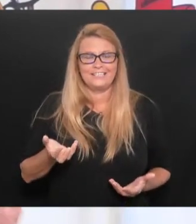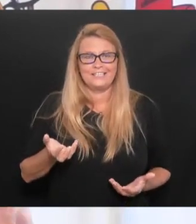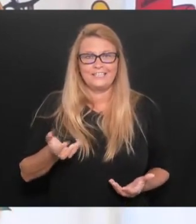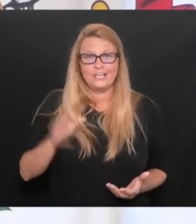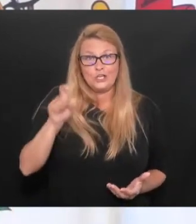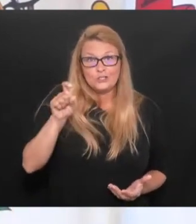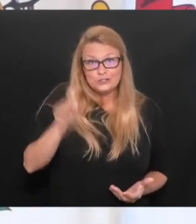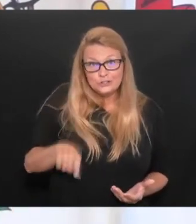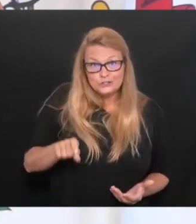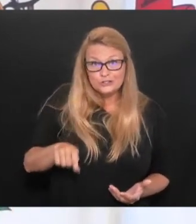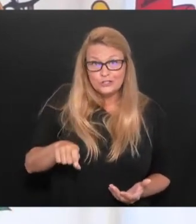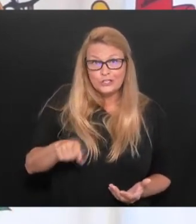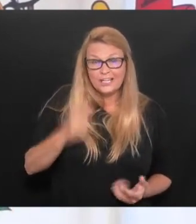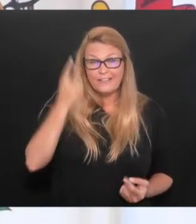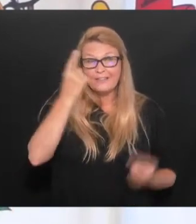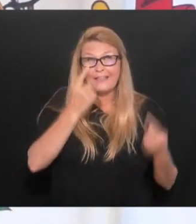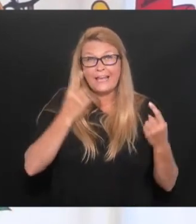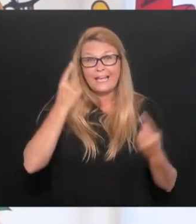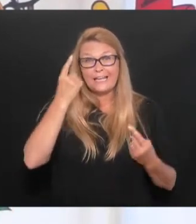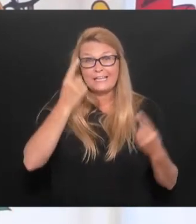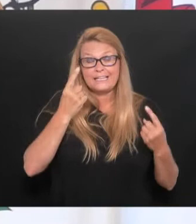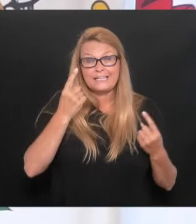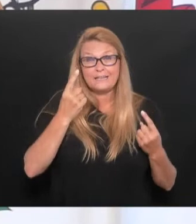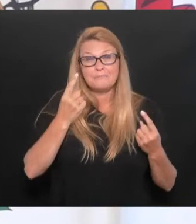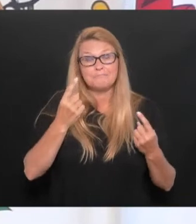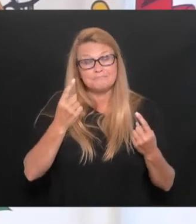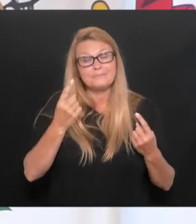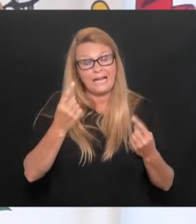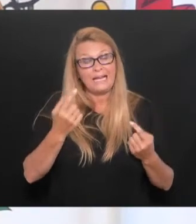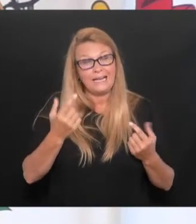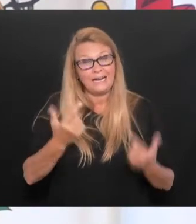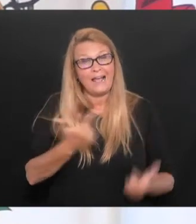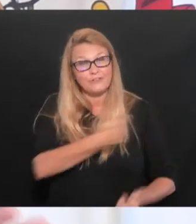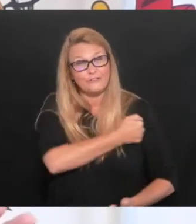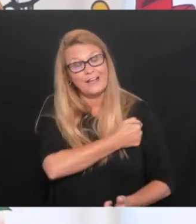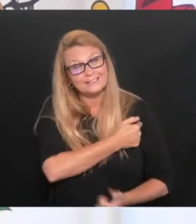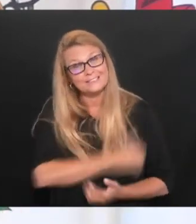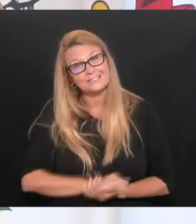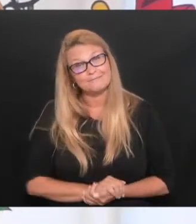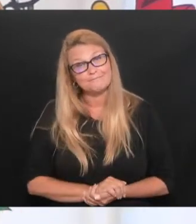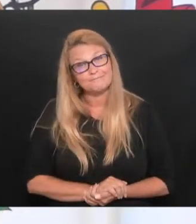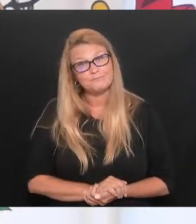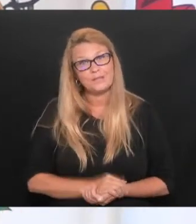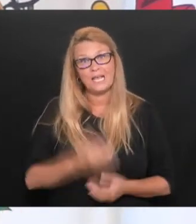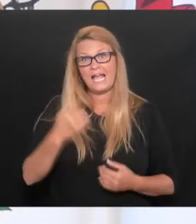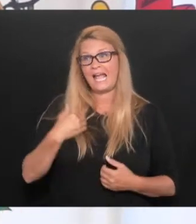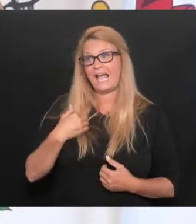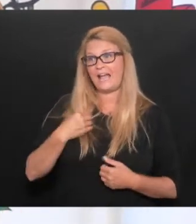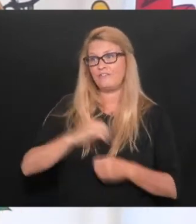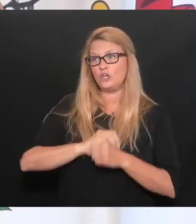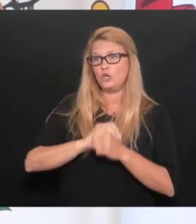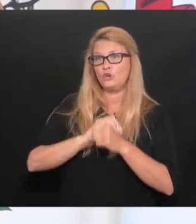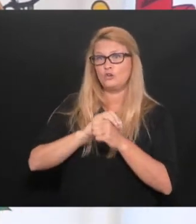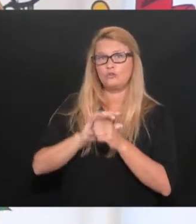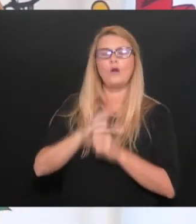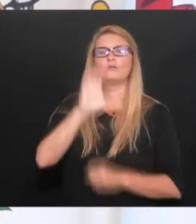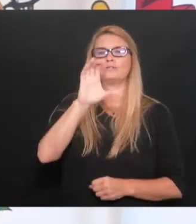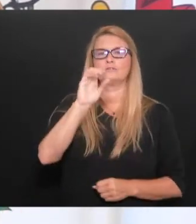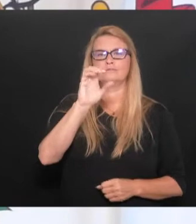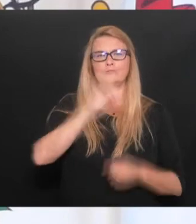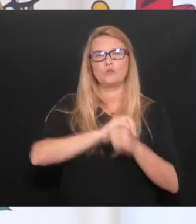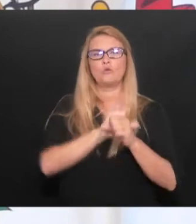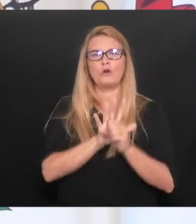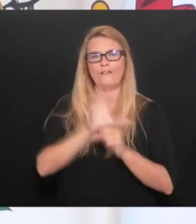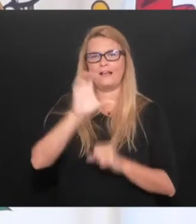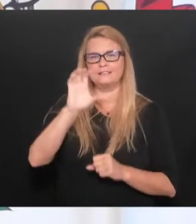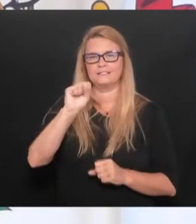you not really think really hard about being vaccinated? You've got our coronavirus czar that's telling you this Delta